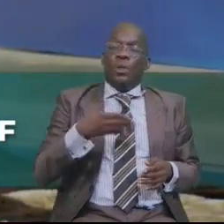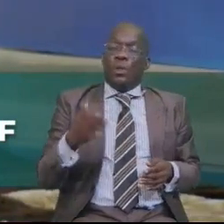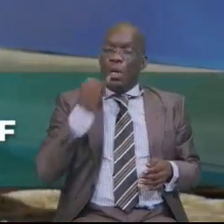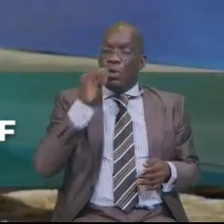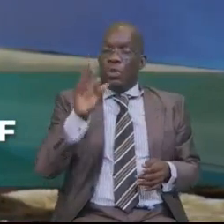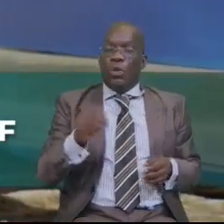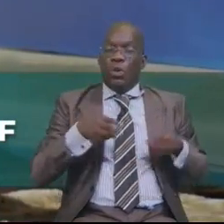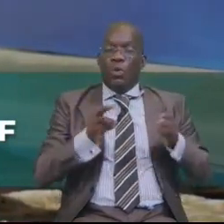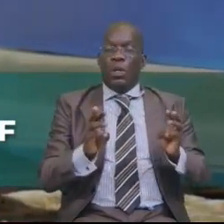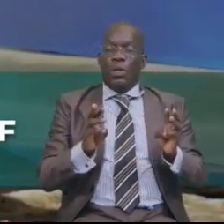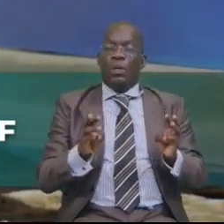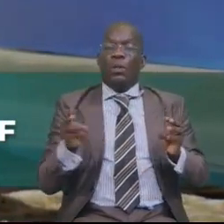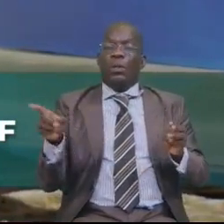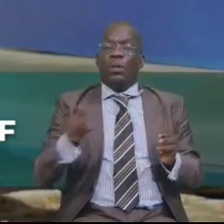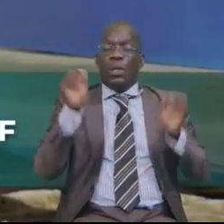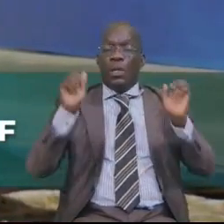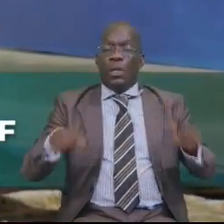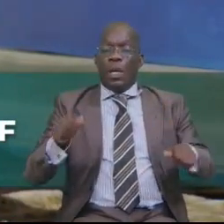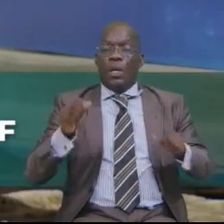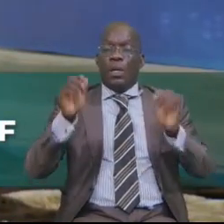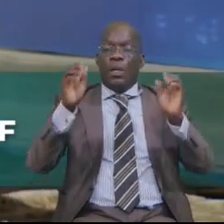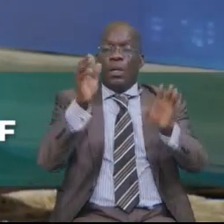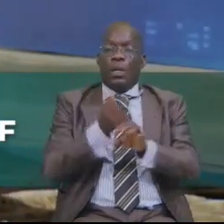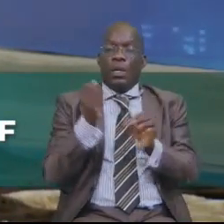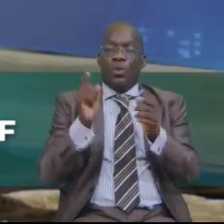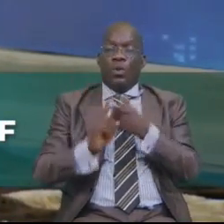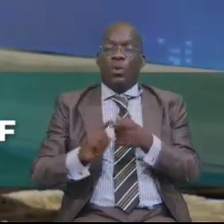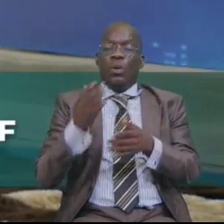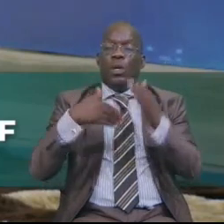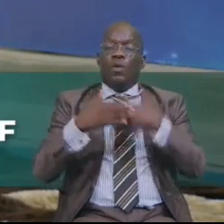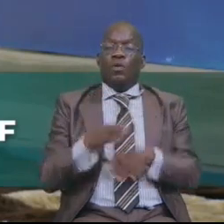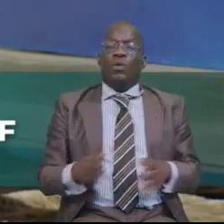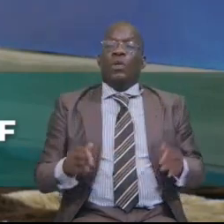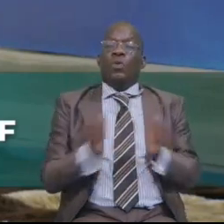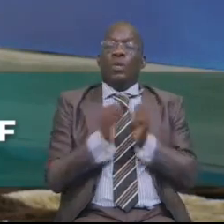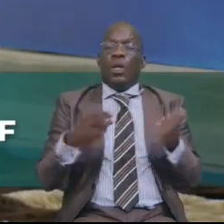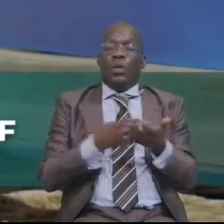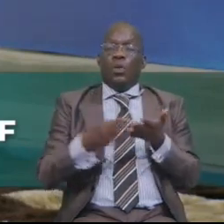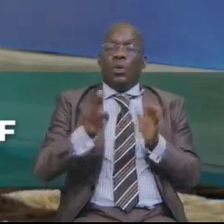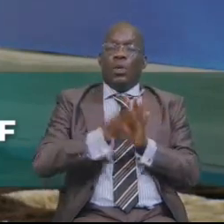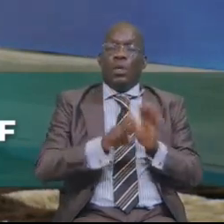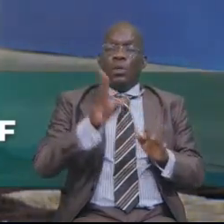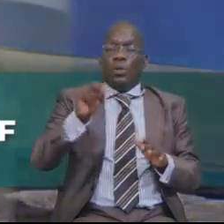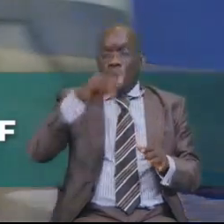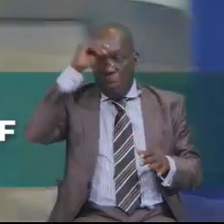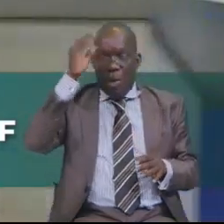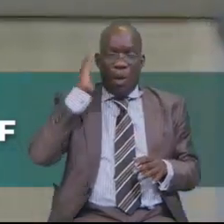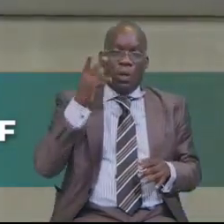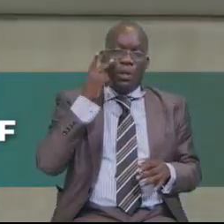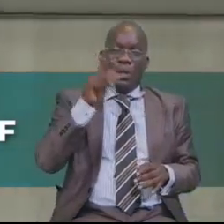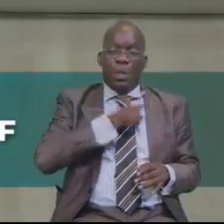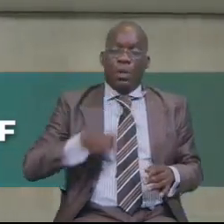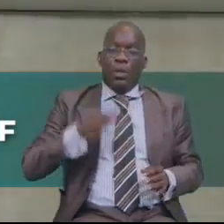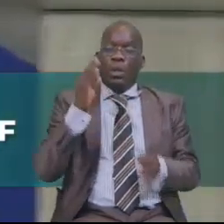can get to heaven without holiness. No man shall see the Lord. If you labor, if you sweat, if